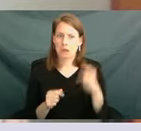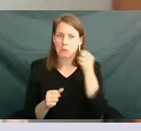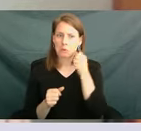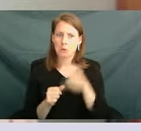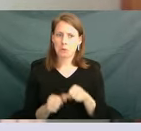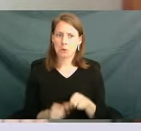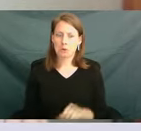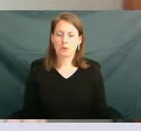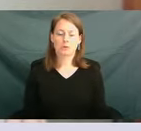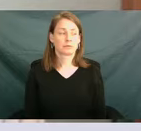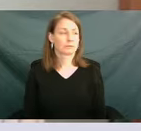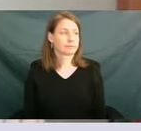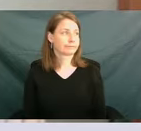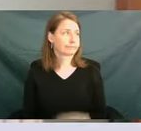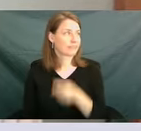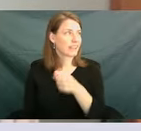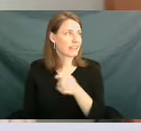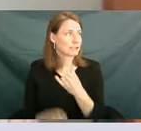No. No.